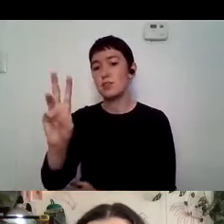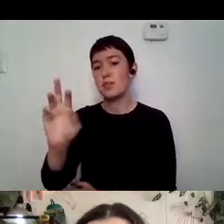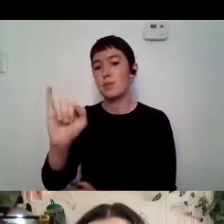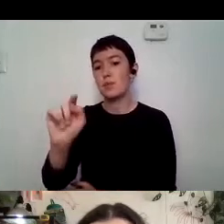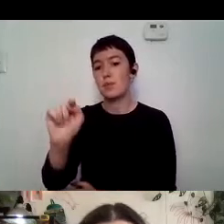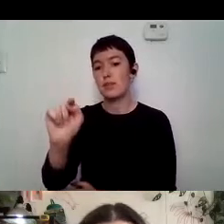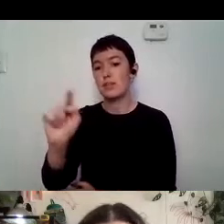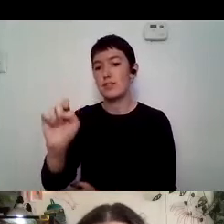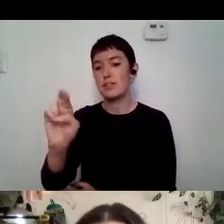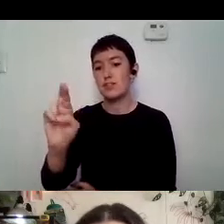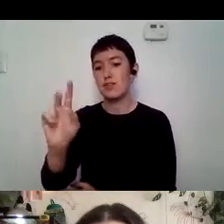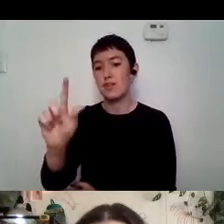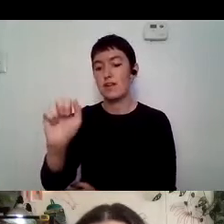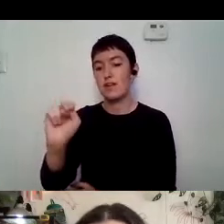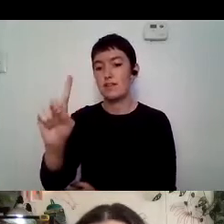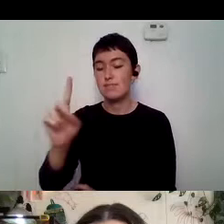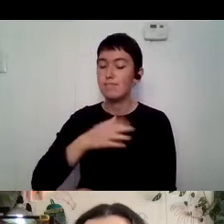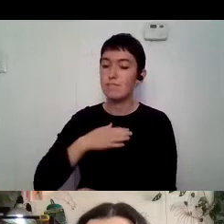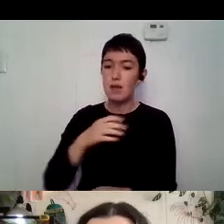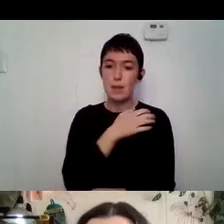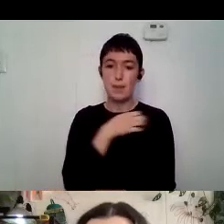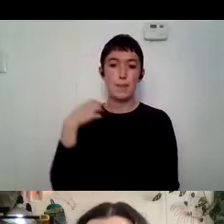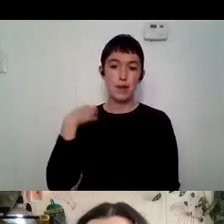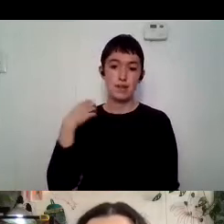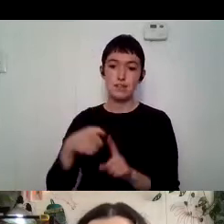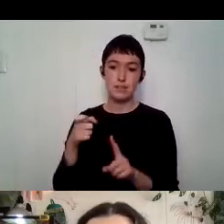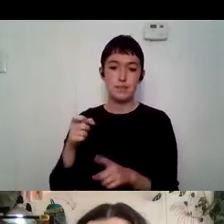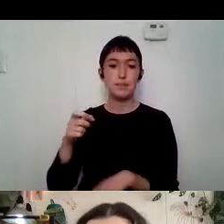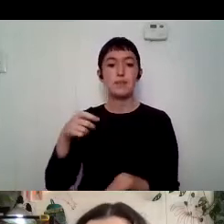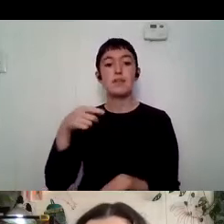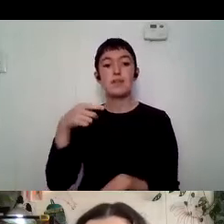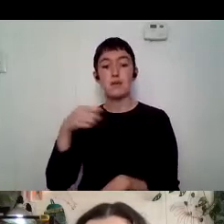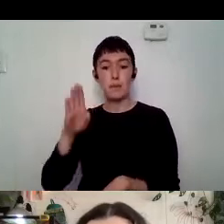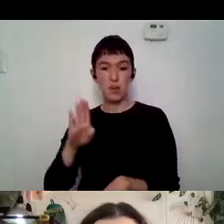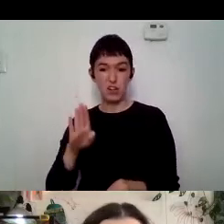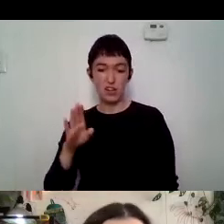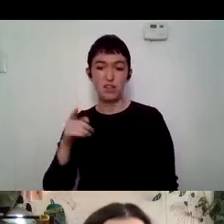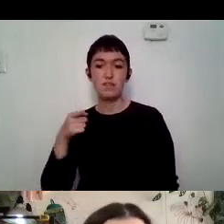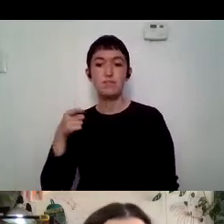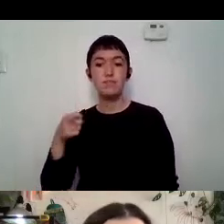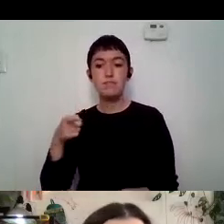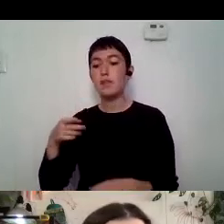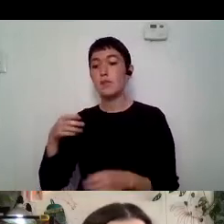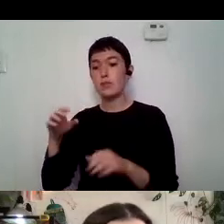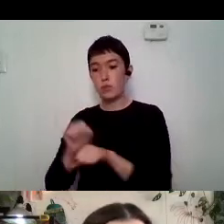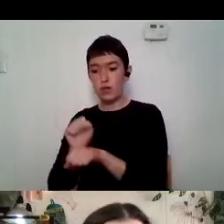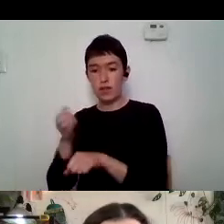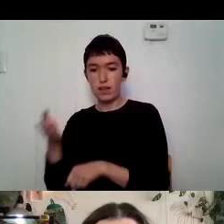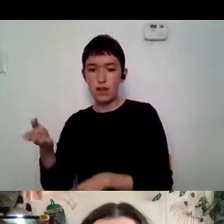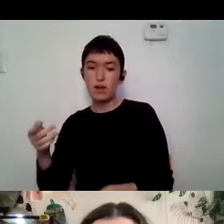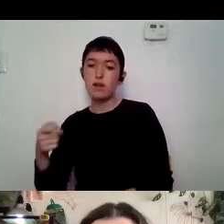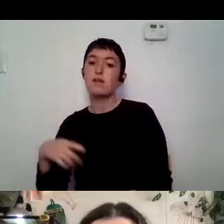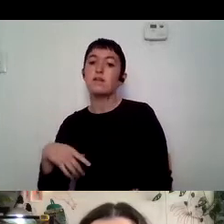from Berkeley was starting up a new lab at EPFL. So I was a visiting PhD student here. After my PhD, I